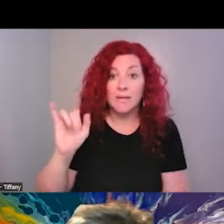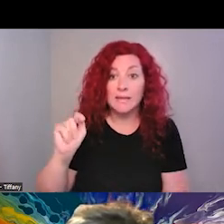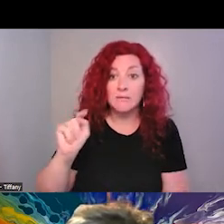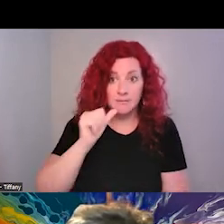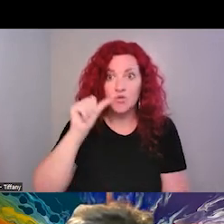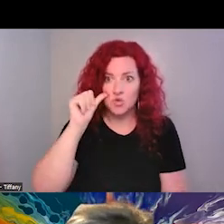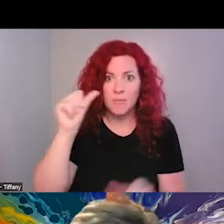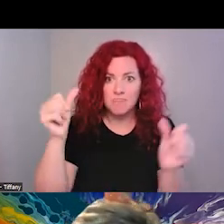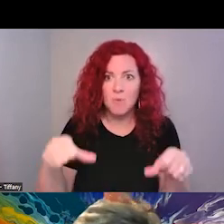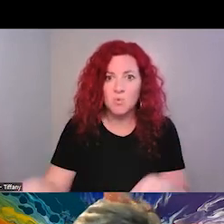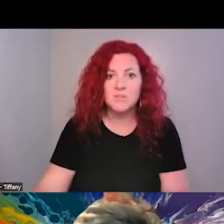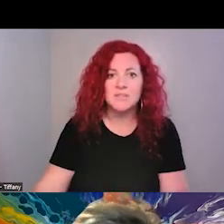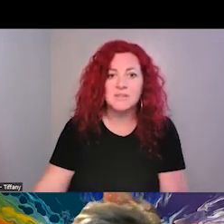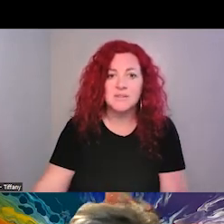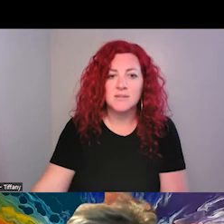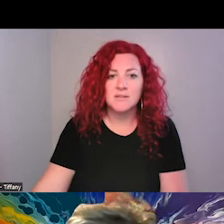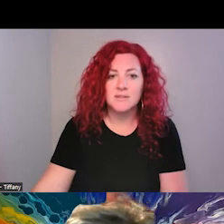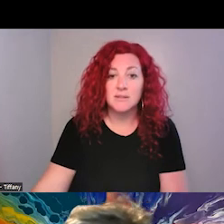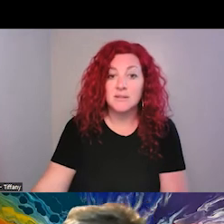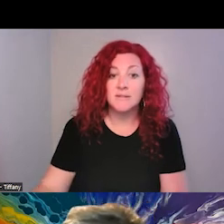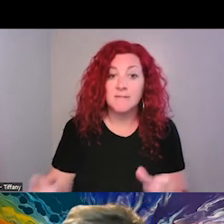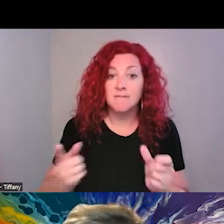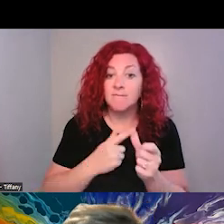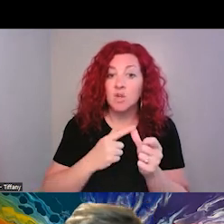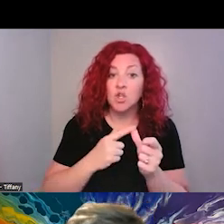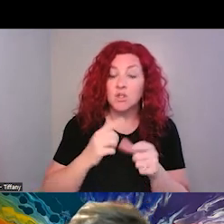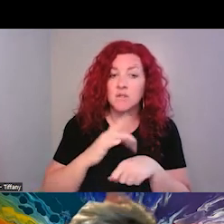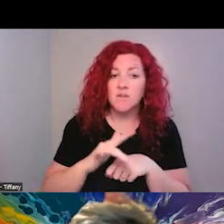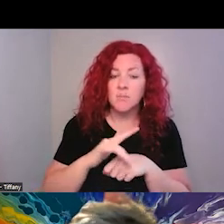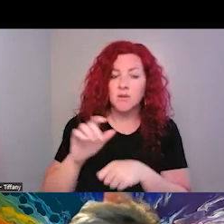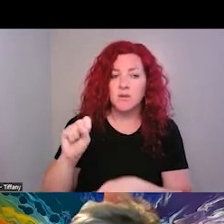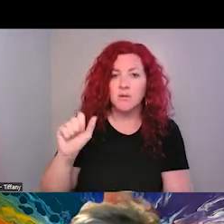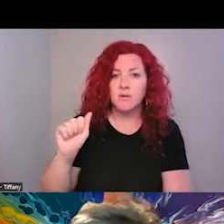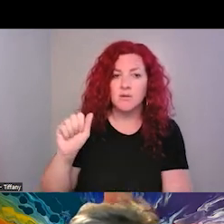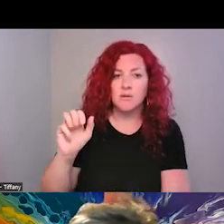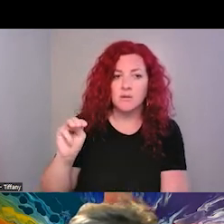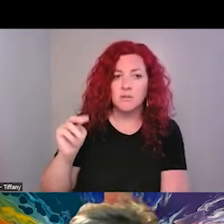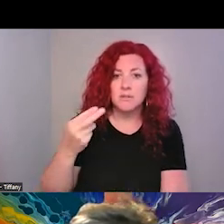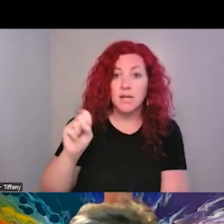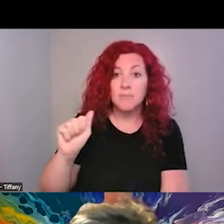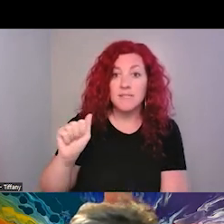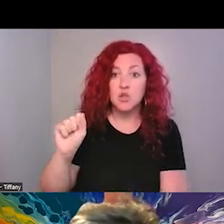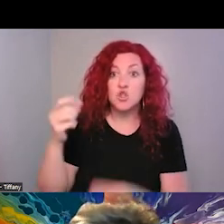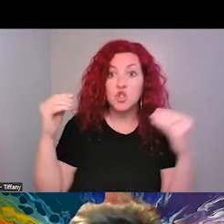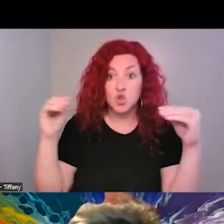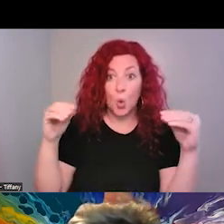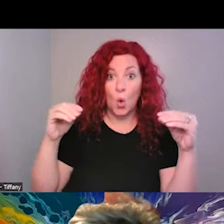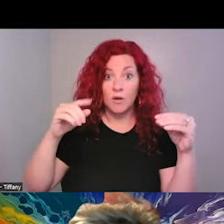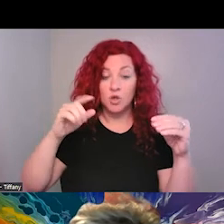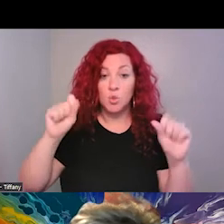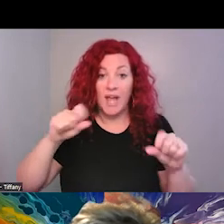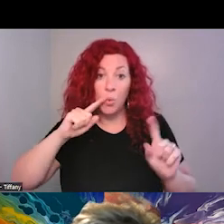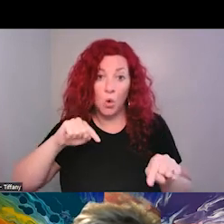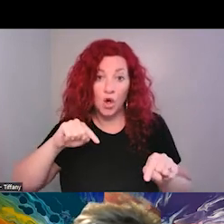And the first of the materials is available in the SAMHSA store for ordering. So they are going to be starting to arrive. It's